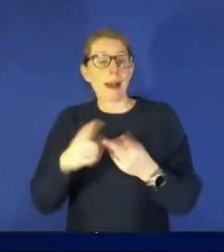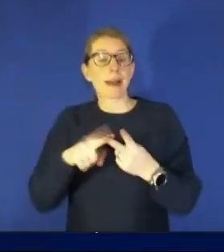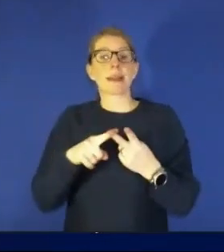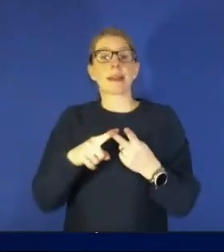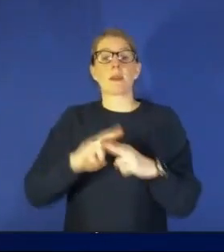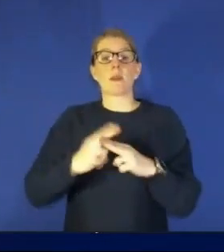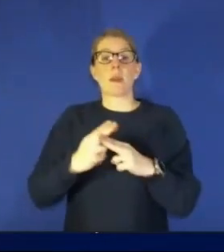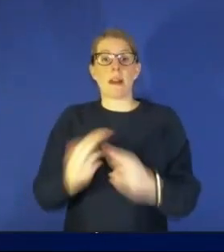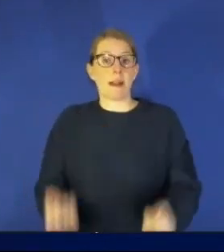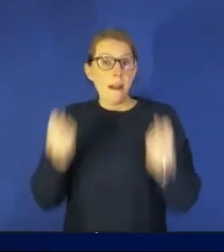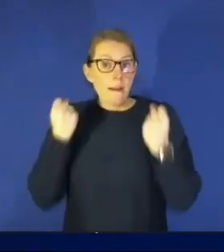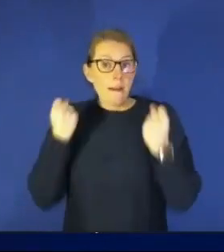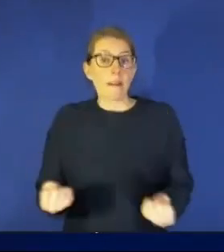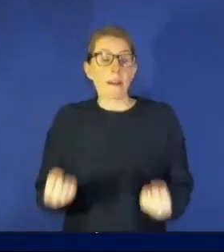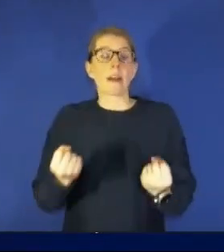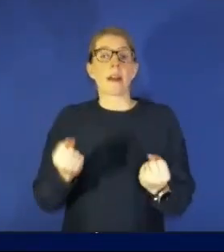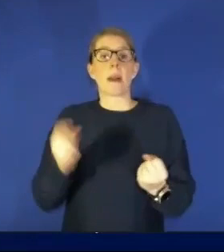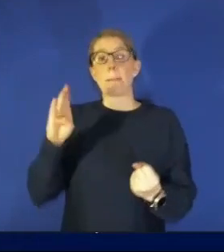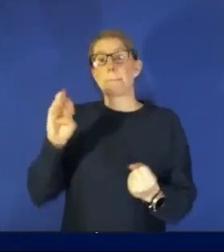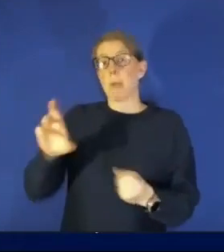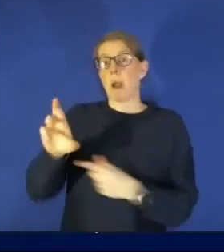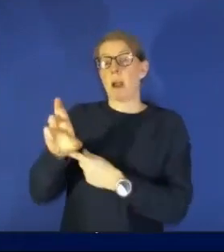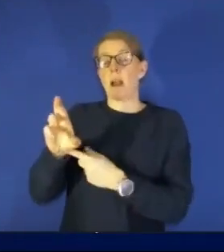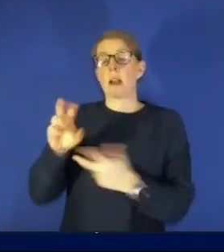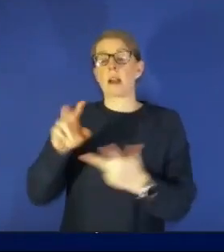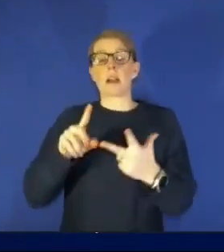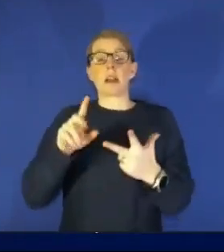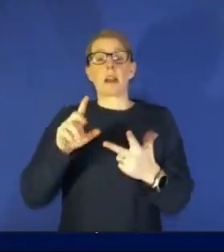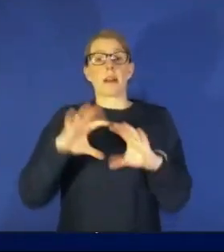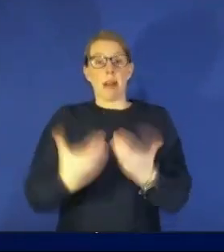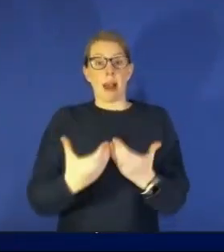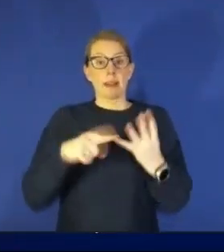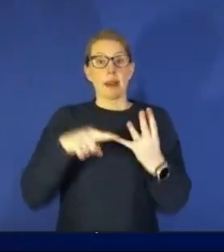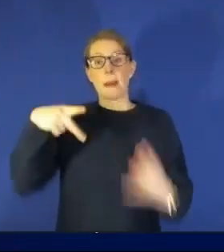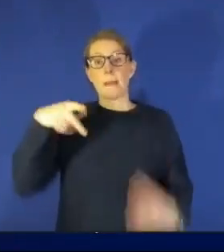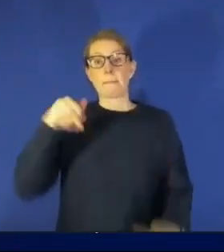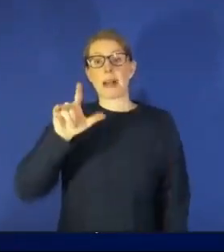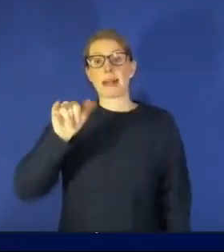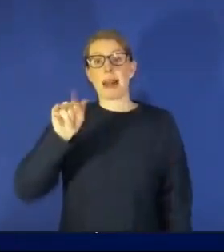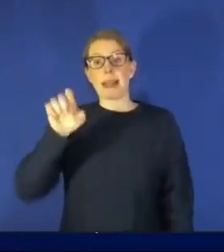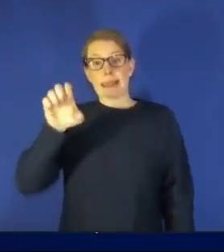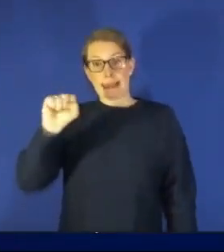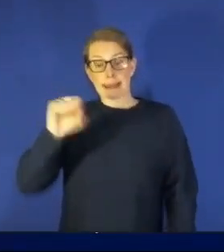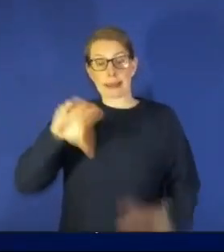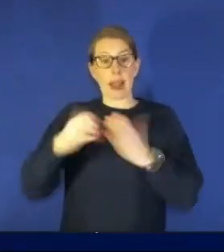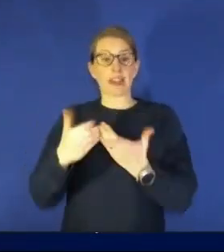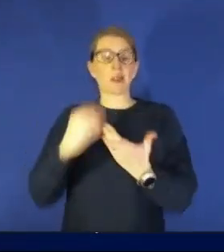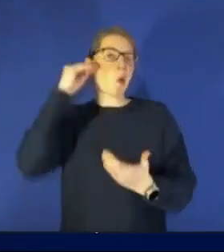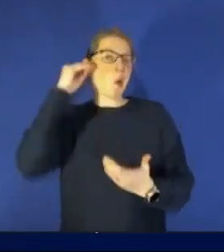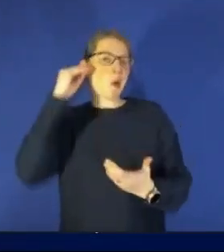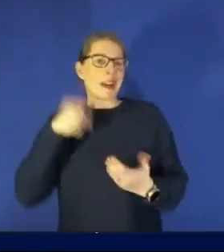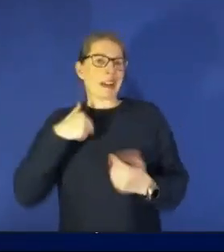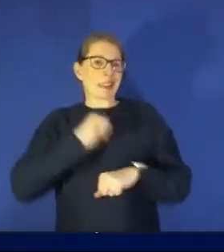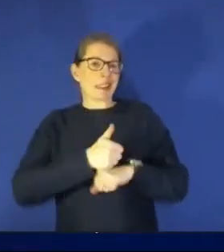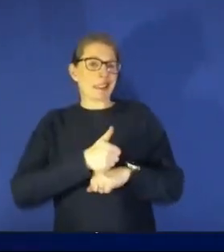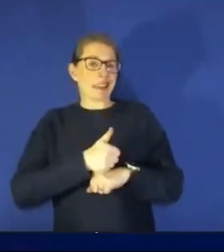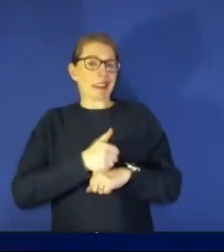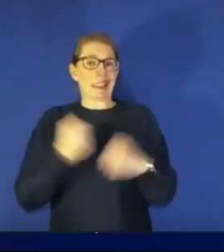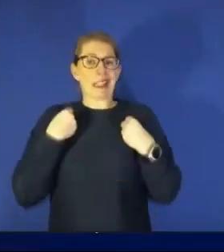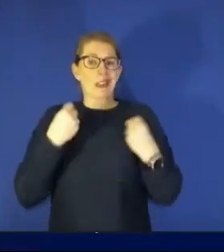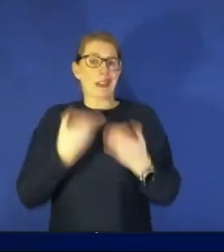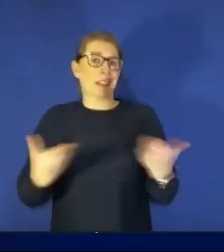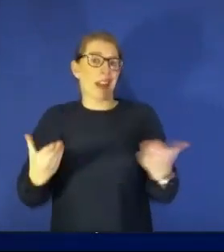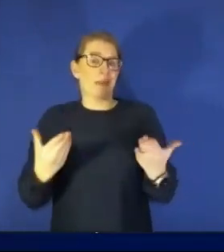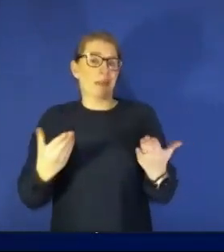a bar class. I do Pilates class, and a lot of them I do now at my home. I put a small. I kind of got some exercise stuff, and I'm at